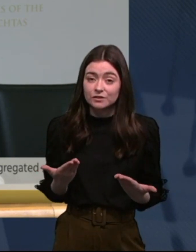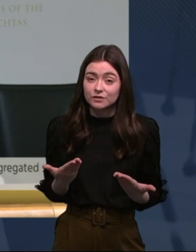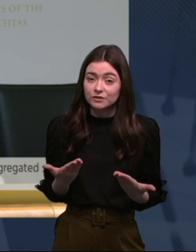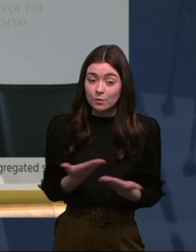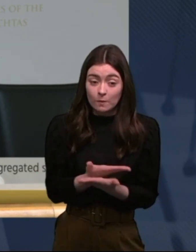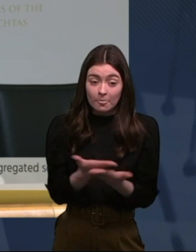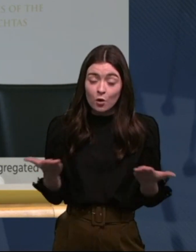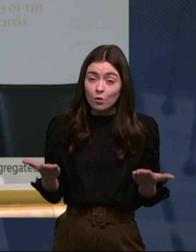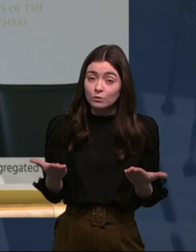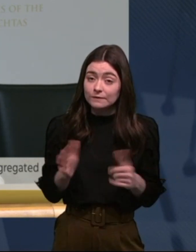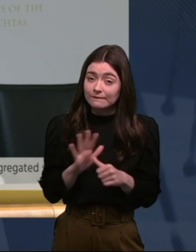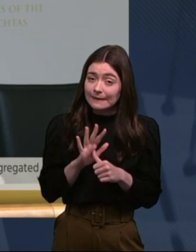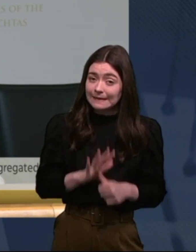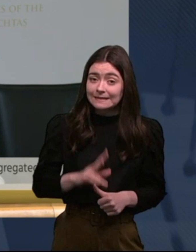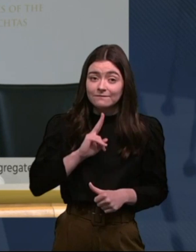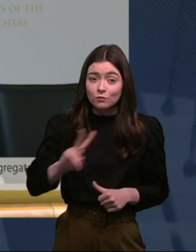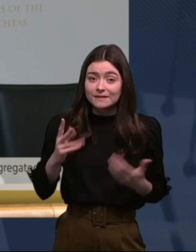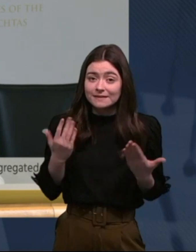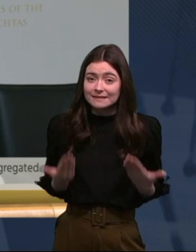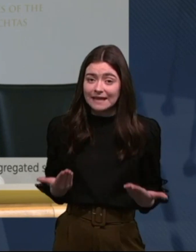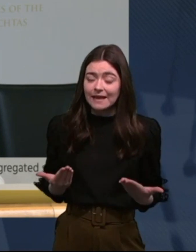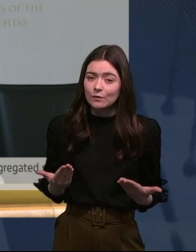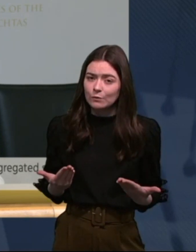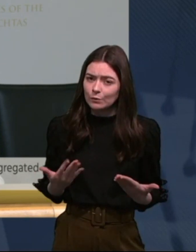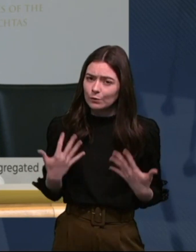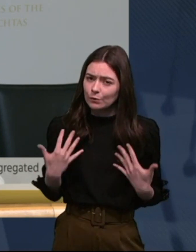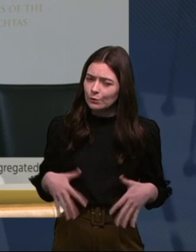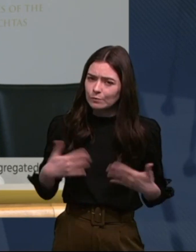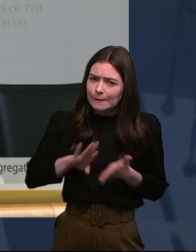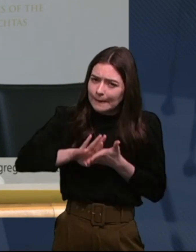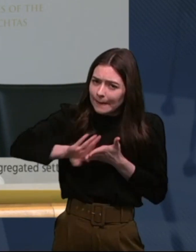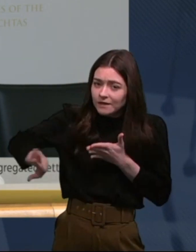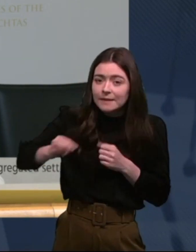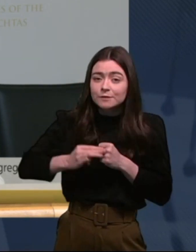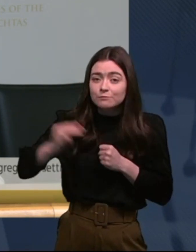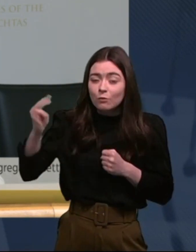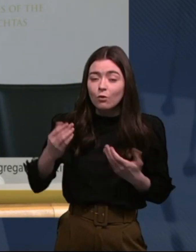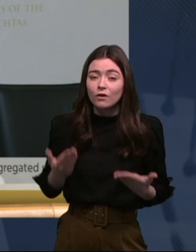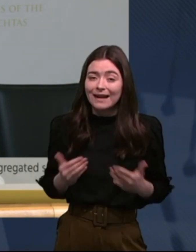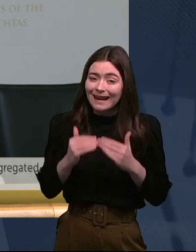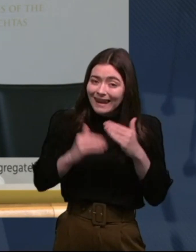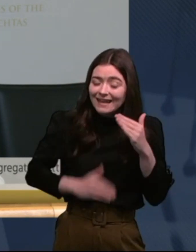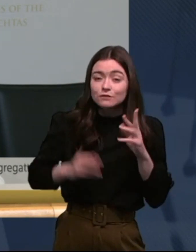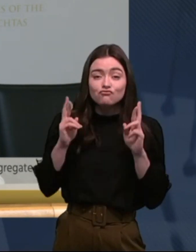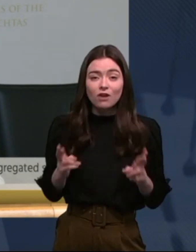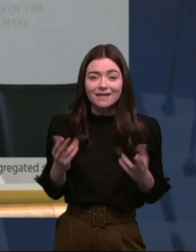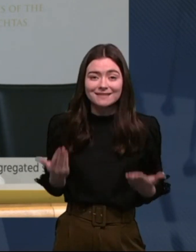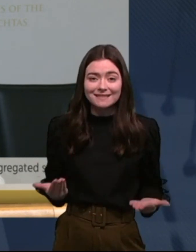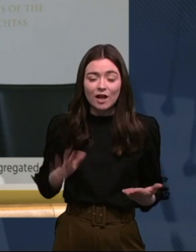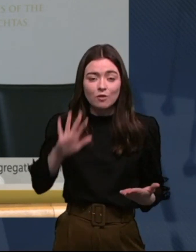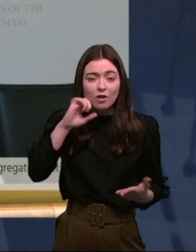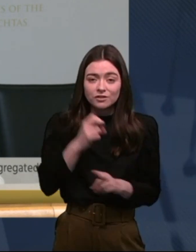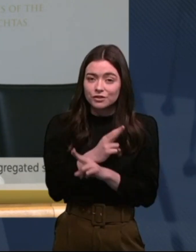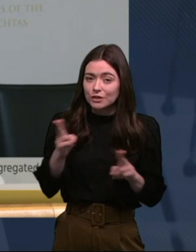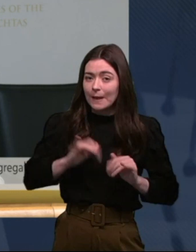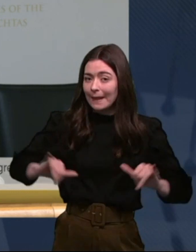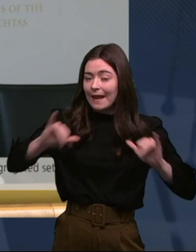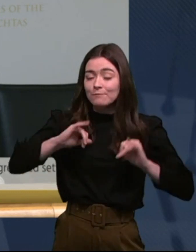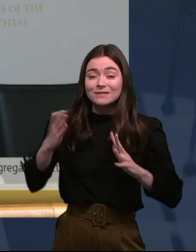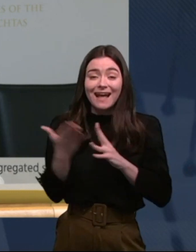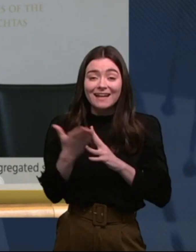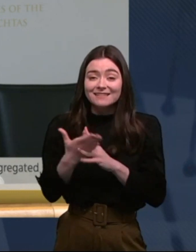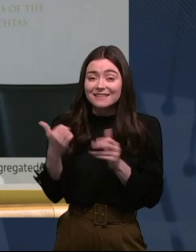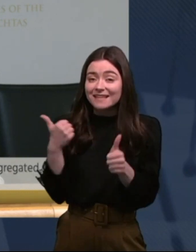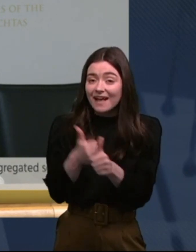have the least voice already are being even more marginalised and having even less rights by not being able to access advocacy.